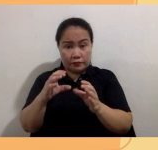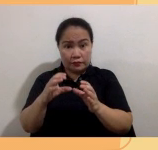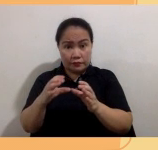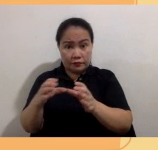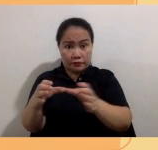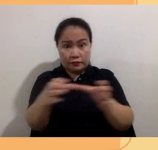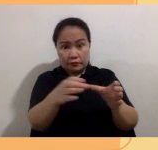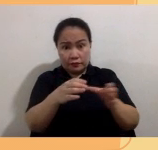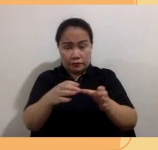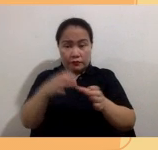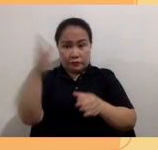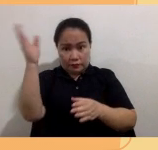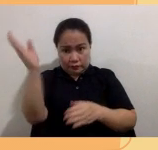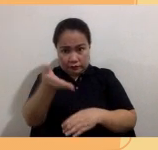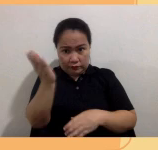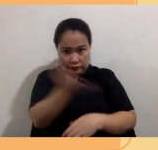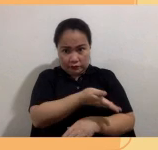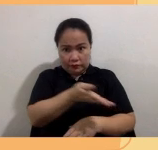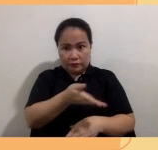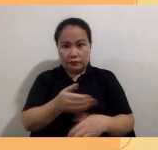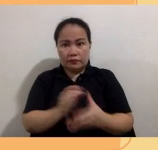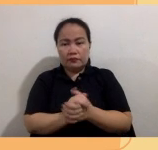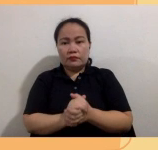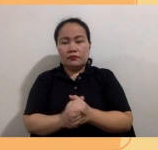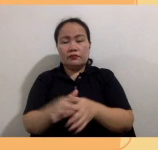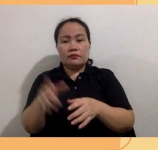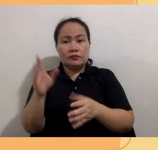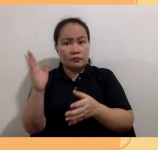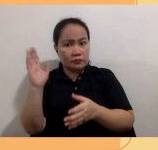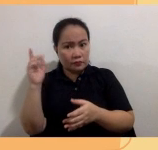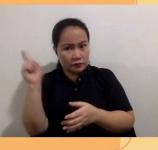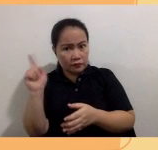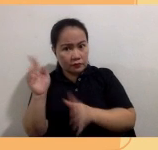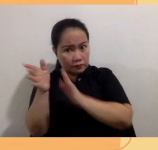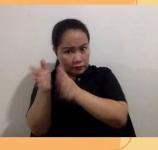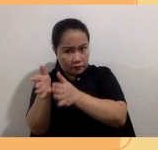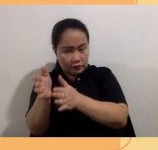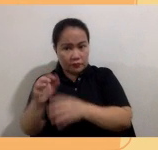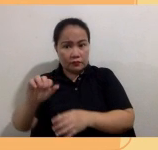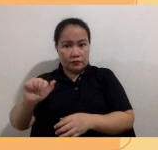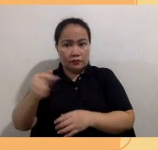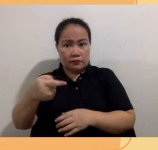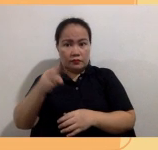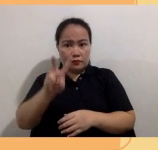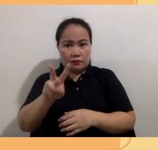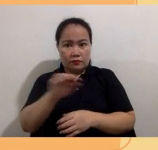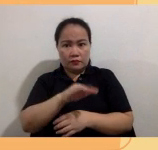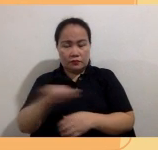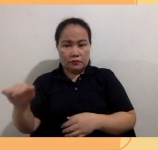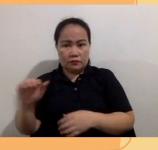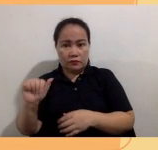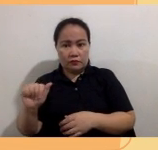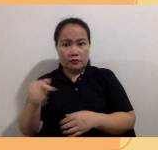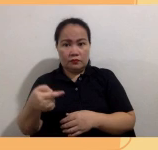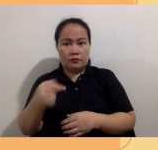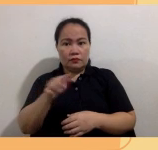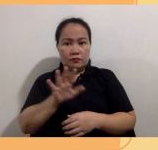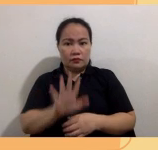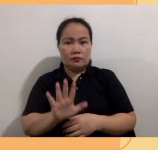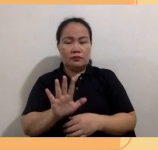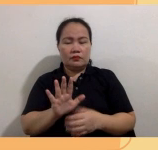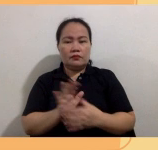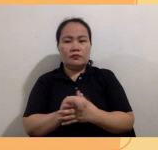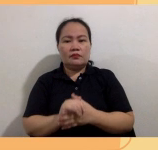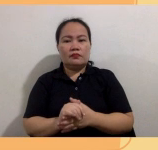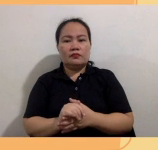factor is a plus 3. So, we will cancel out. So, what's left is a minus 2